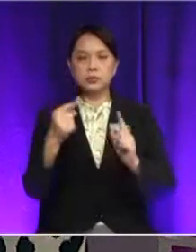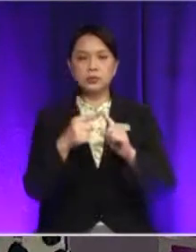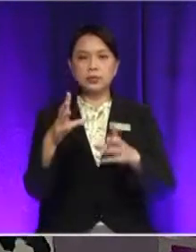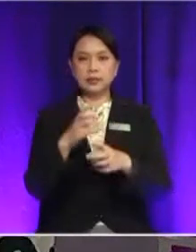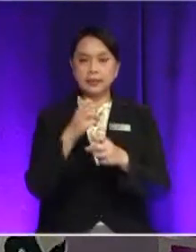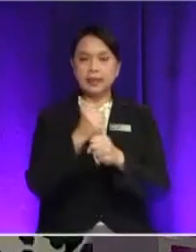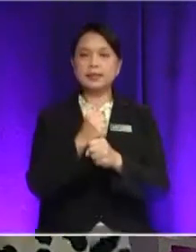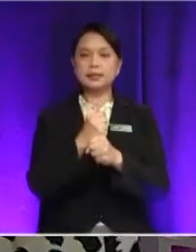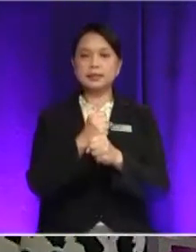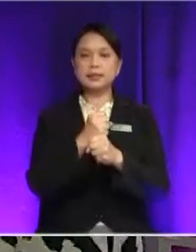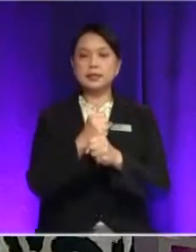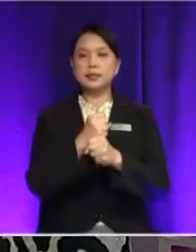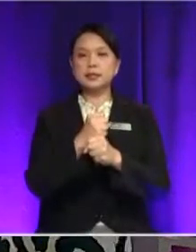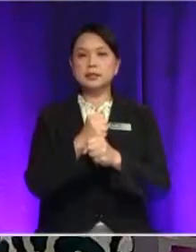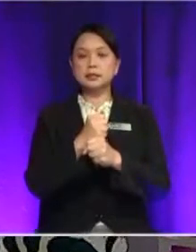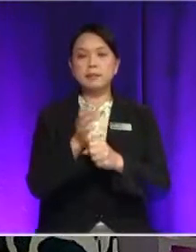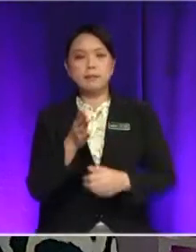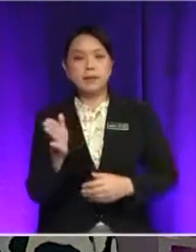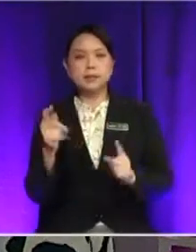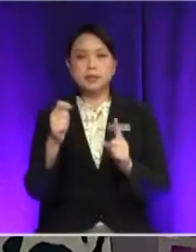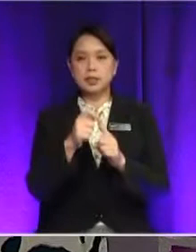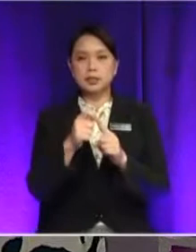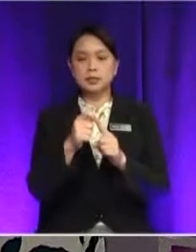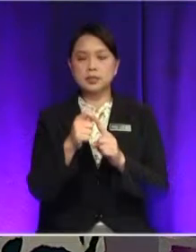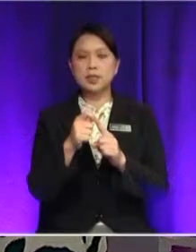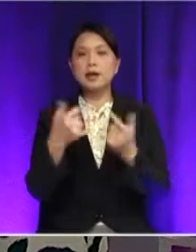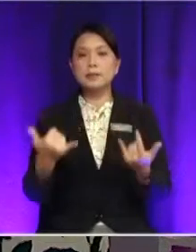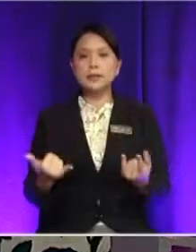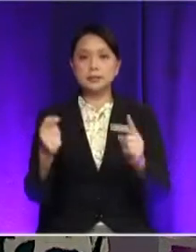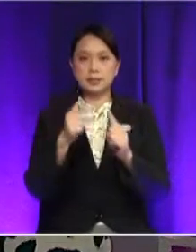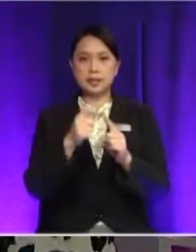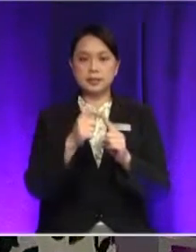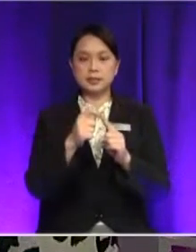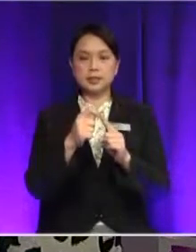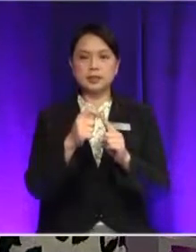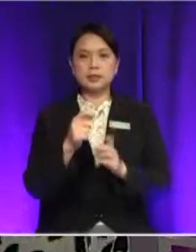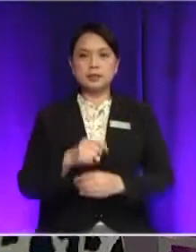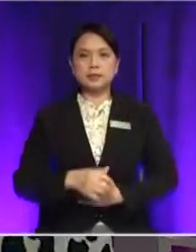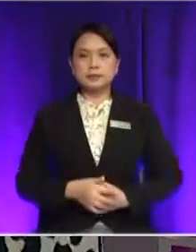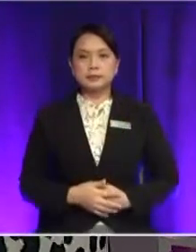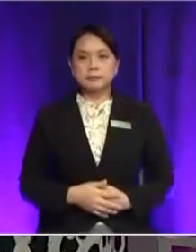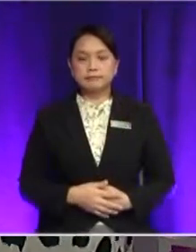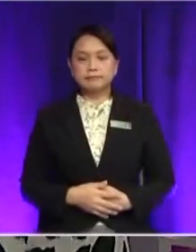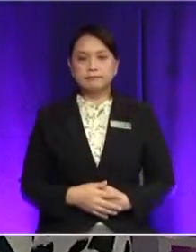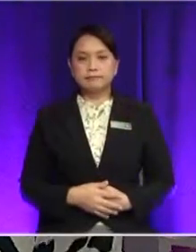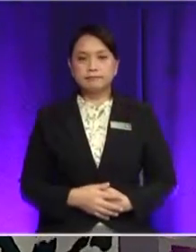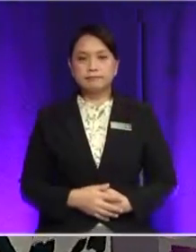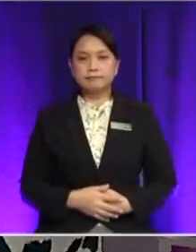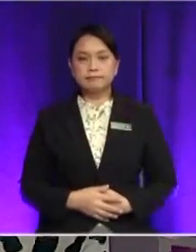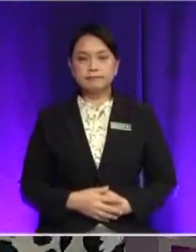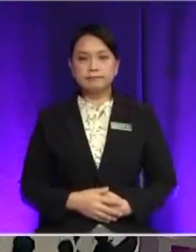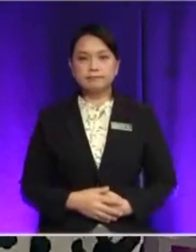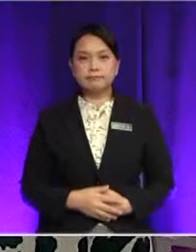whether it's present tense, past tense, future tense. So that can happen if you read the passage twice. Now, the next step will